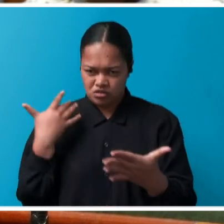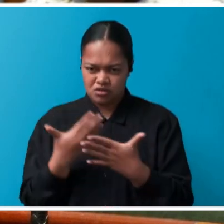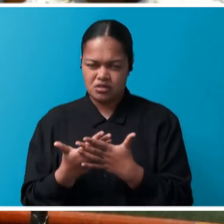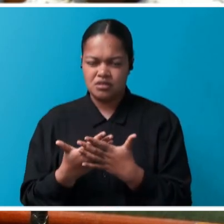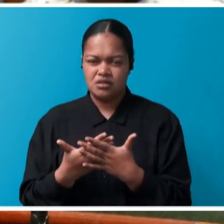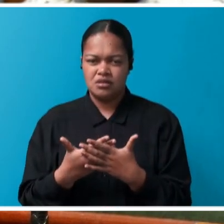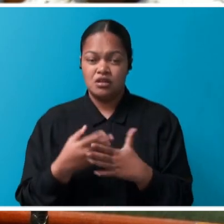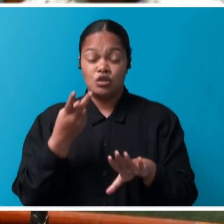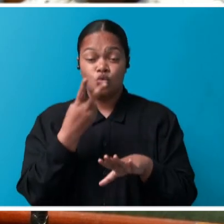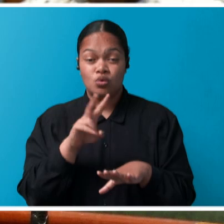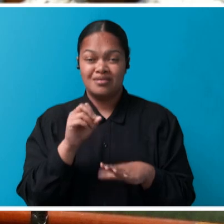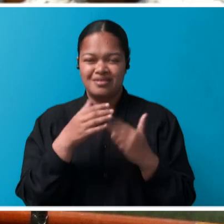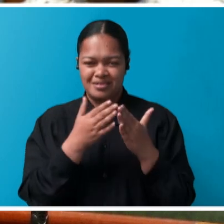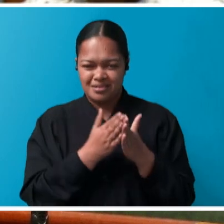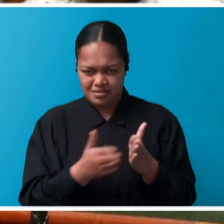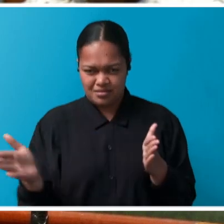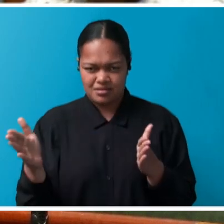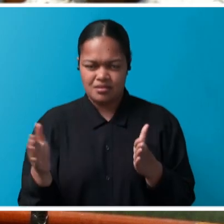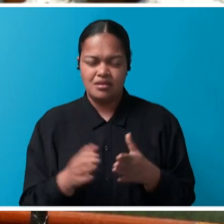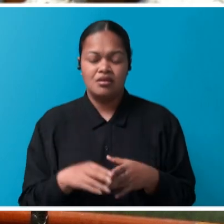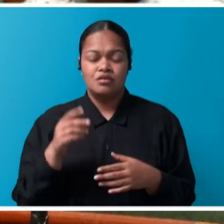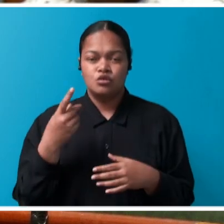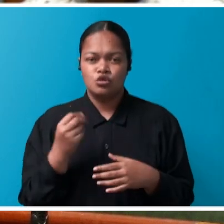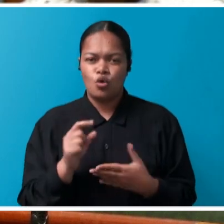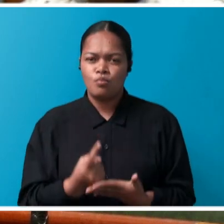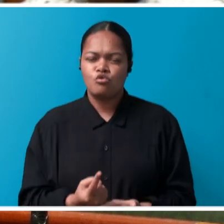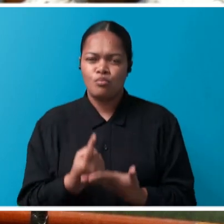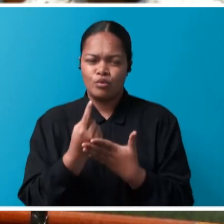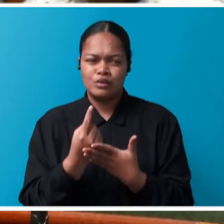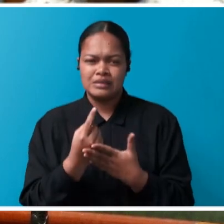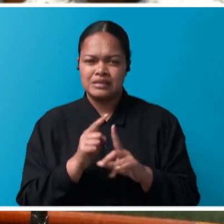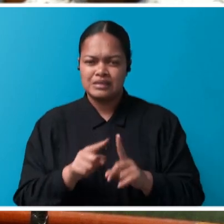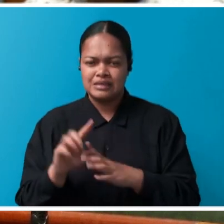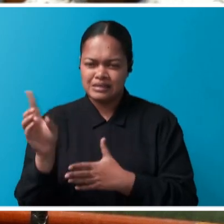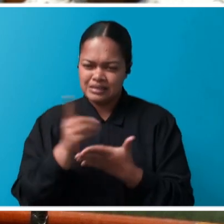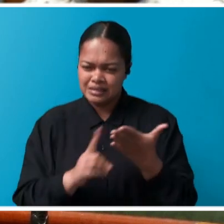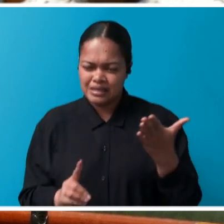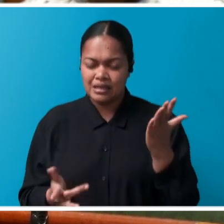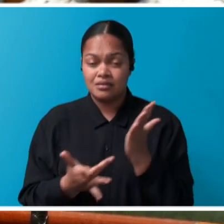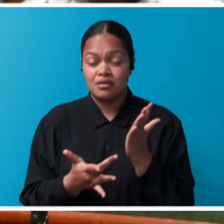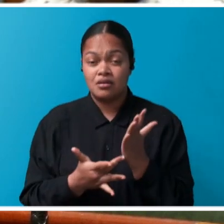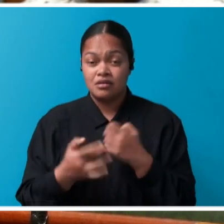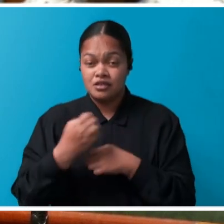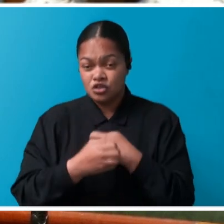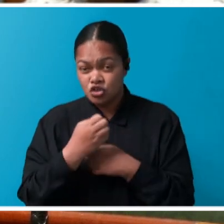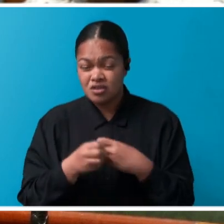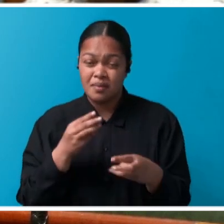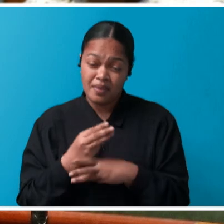integrating technology, promoting STEMs, which is science, technology, engineering, and